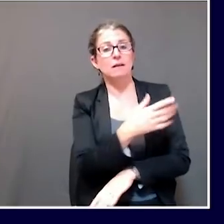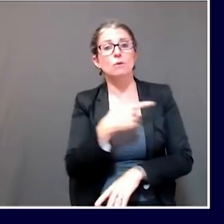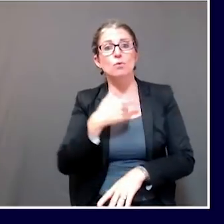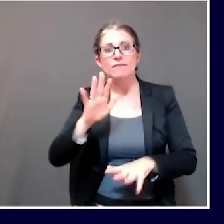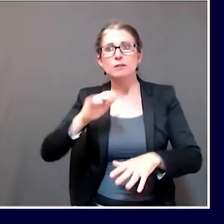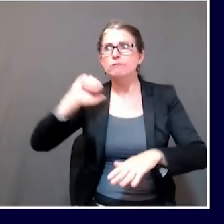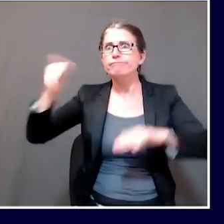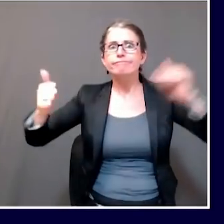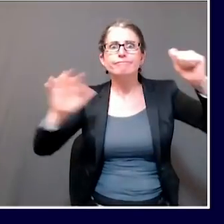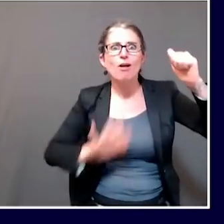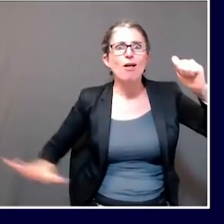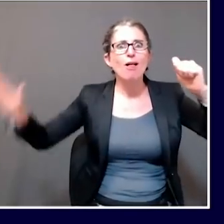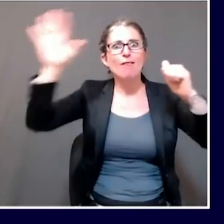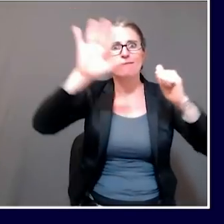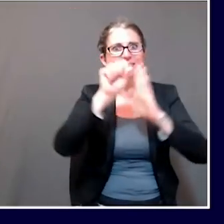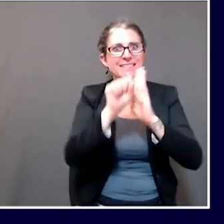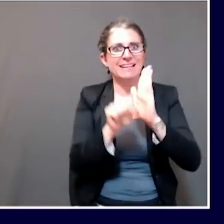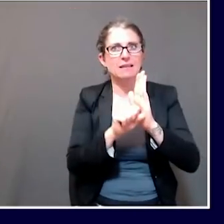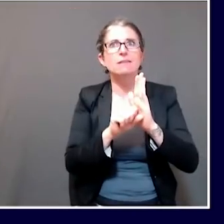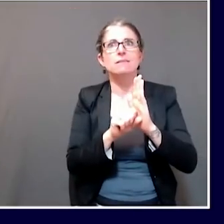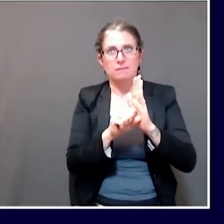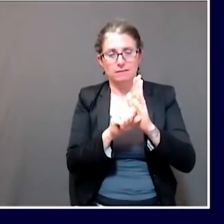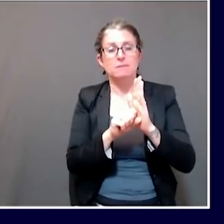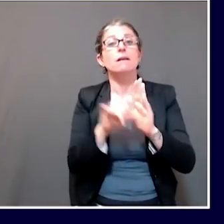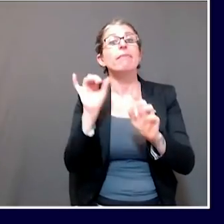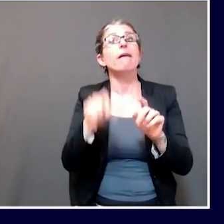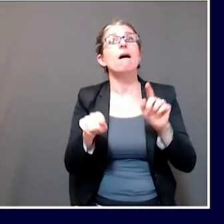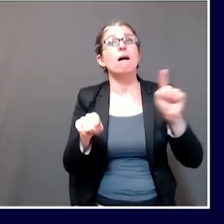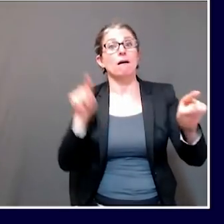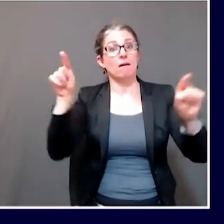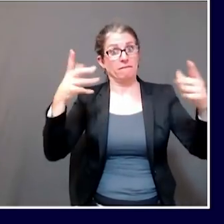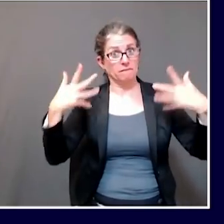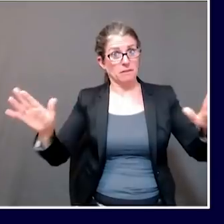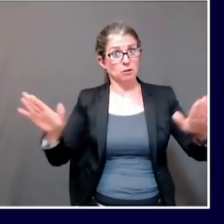have those been delayed in any way, or are they on track?